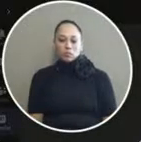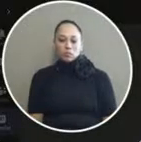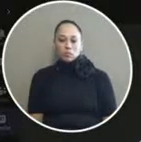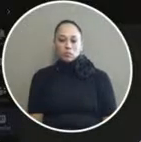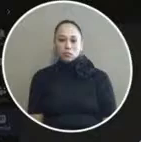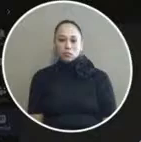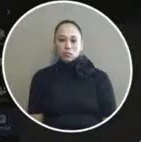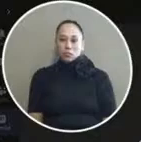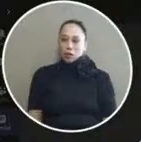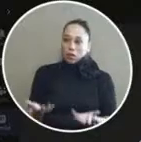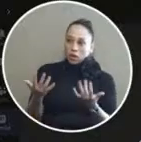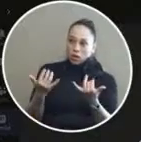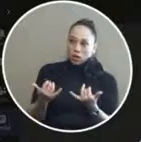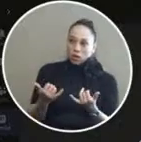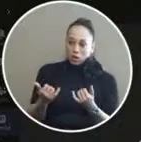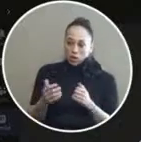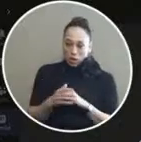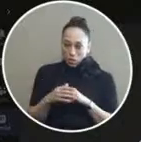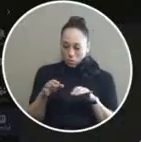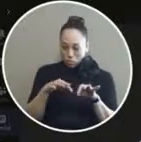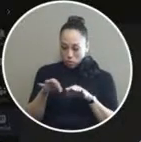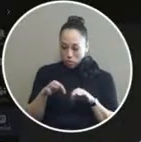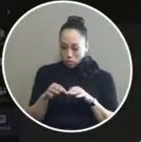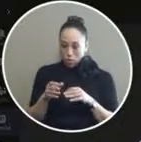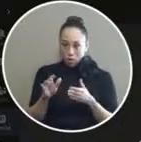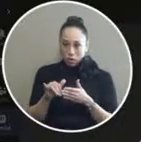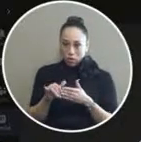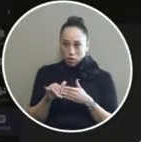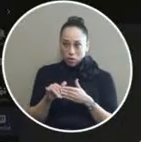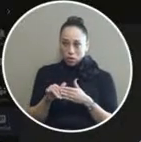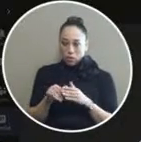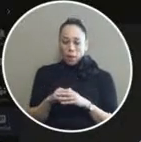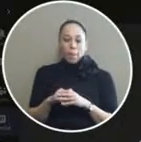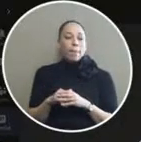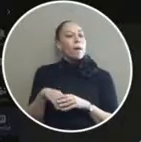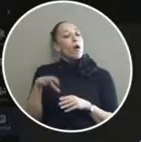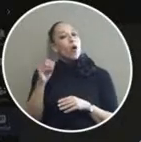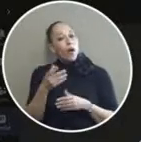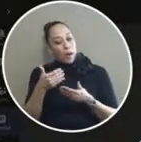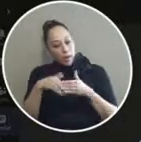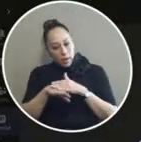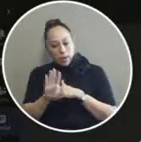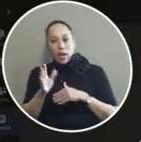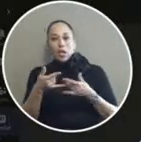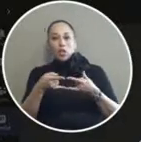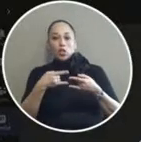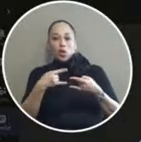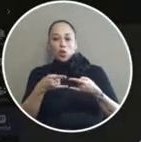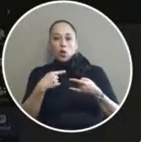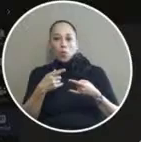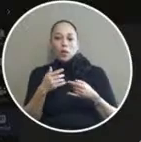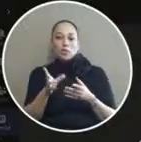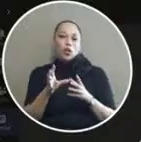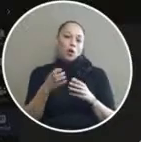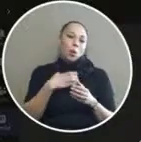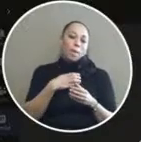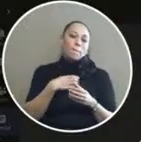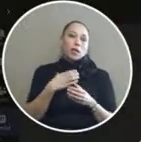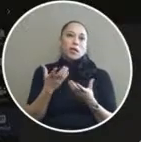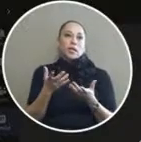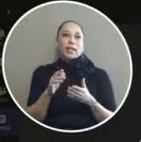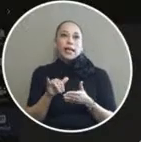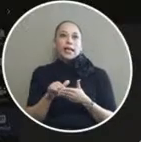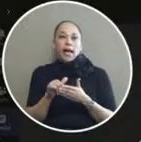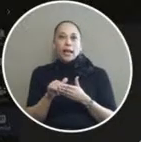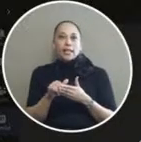You want to address the bars, Mario? So getting into the bars, as we've done from the beginning, and it's our compliance task force, I think